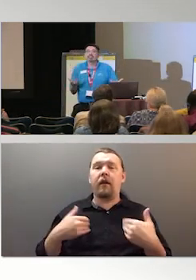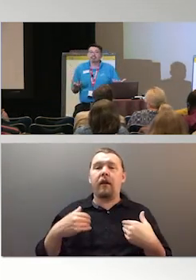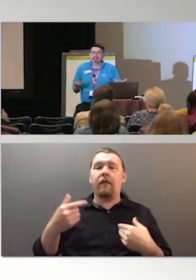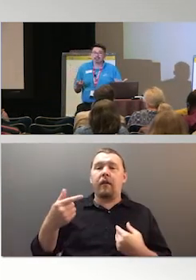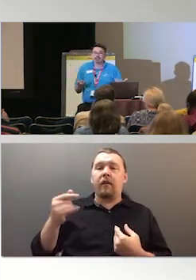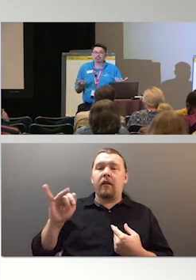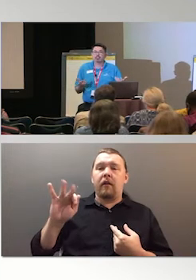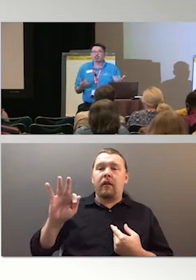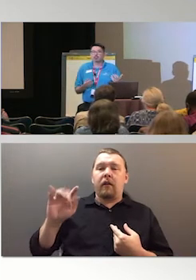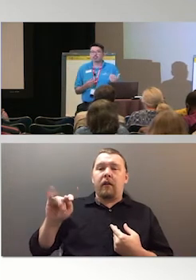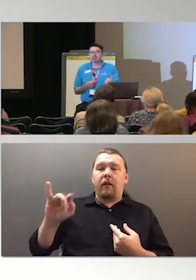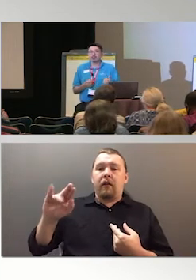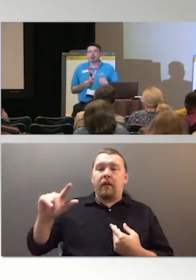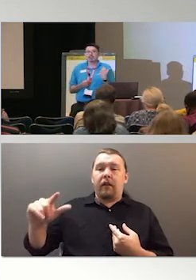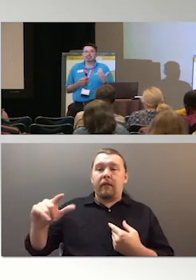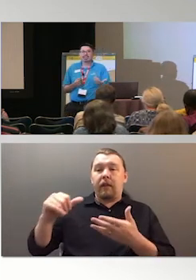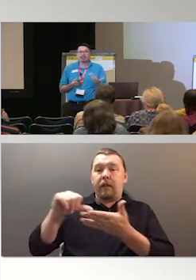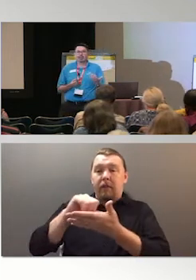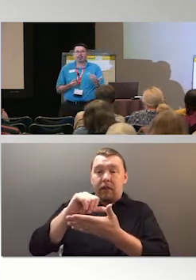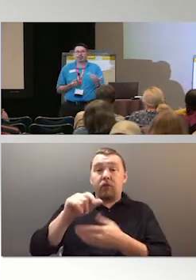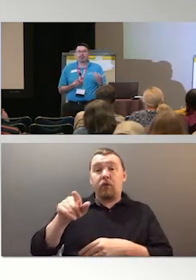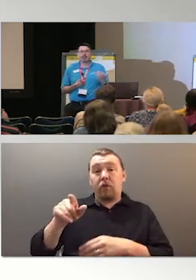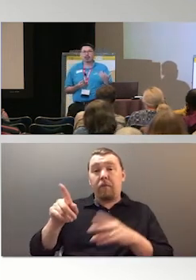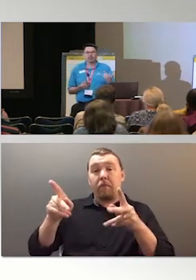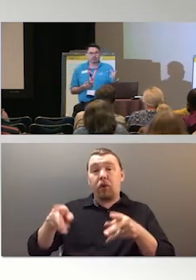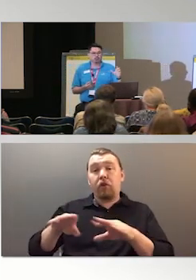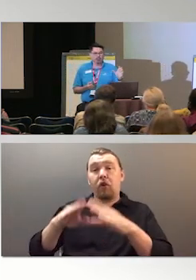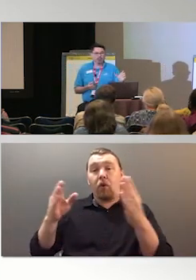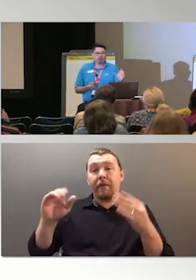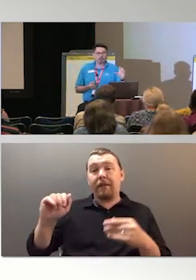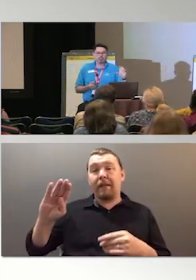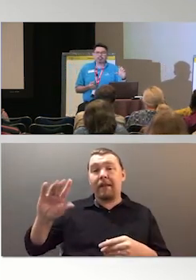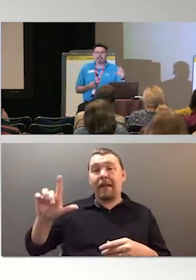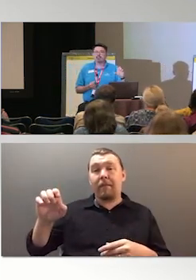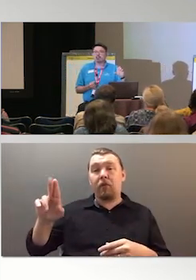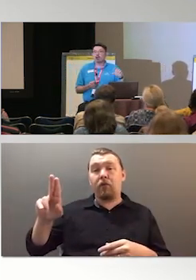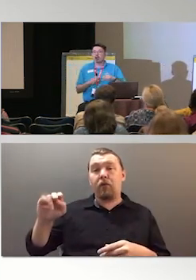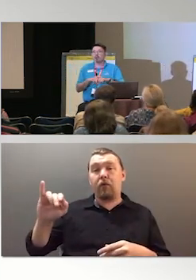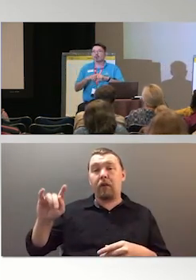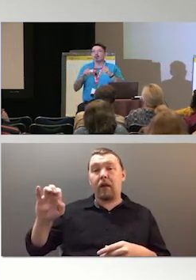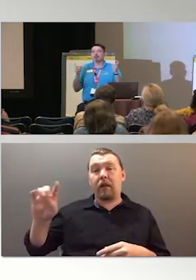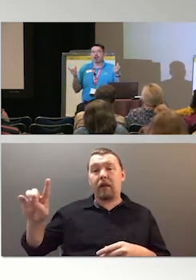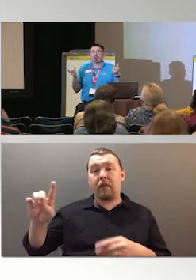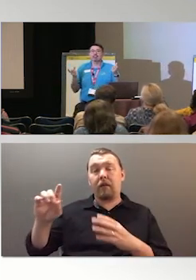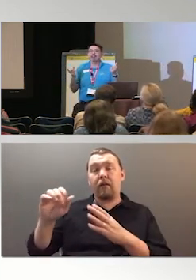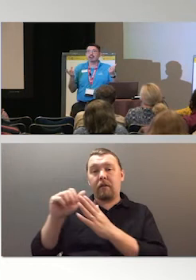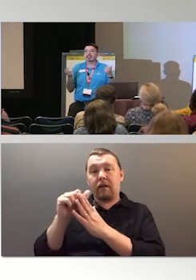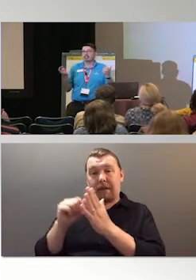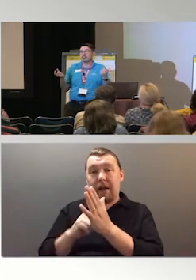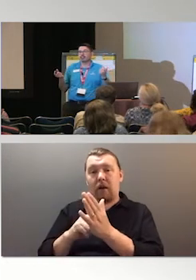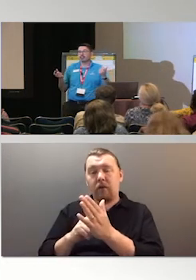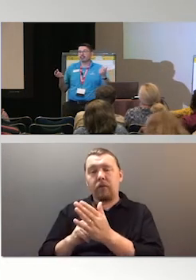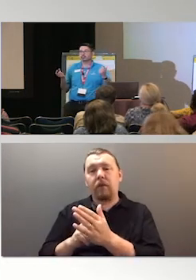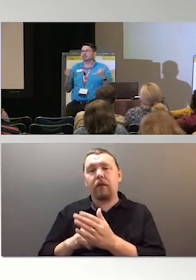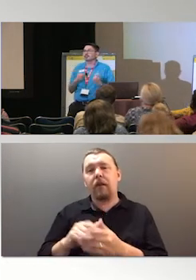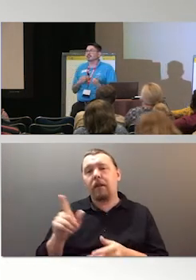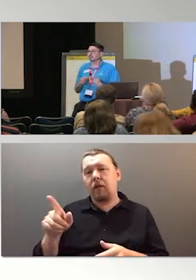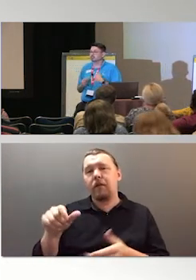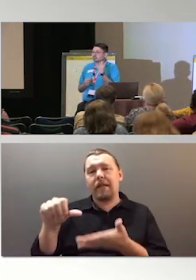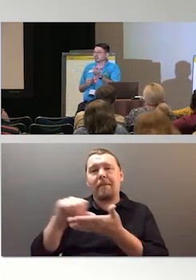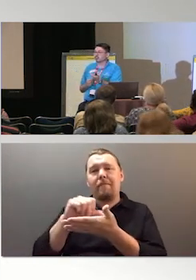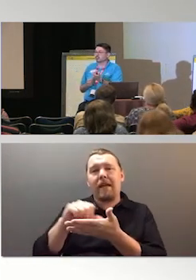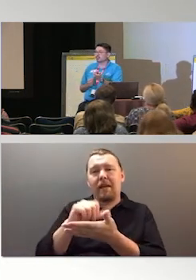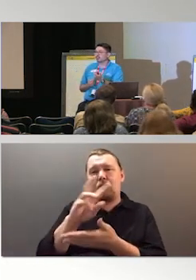a gifting page. When someone opens an ABLE United account, there's a way where you can kind of open up an online gifting page where somebody